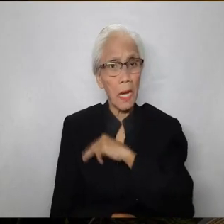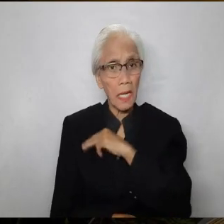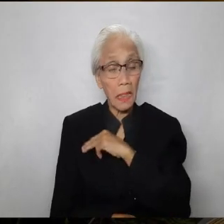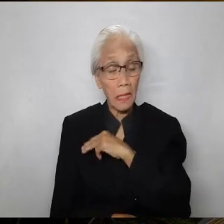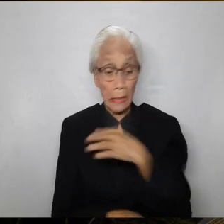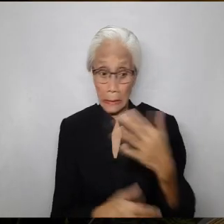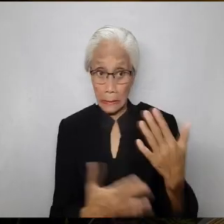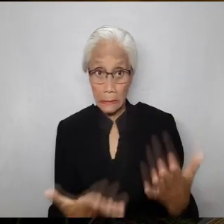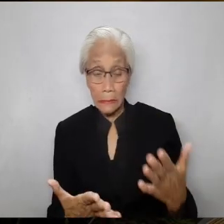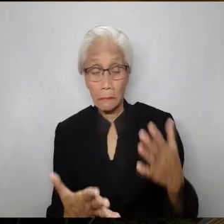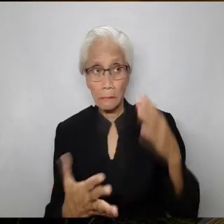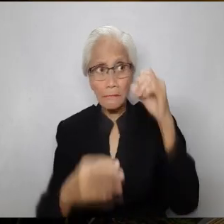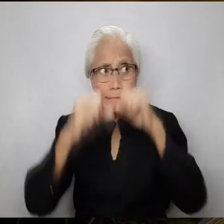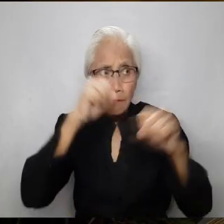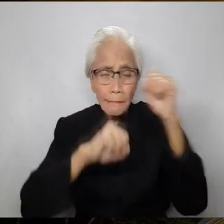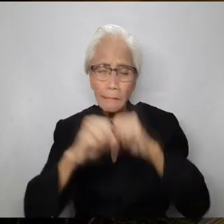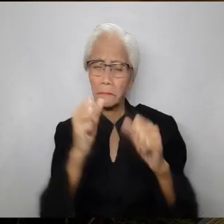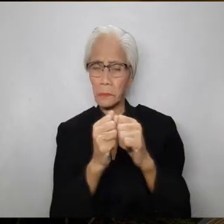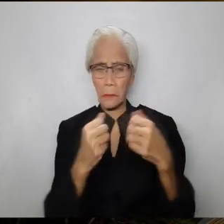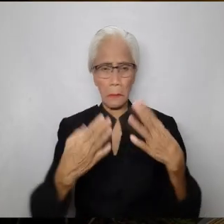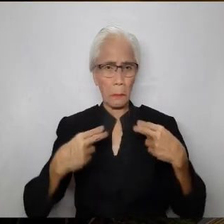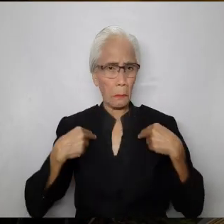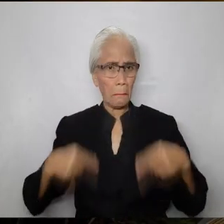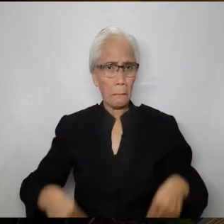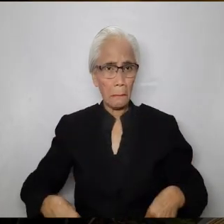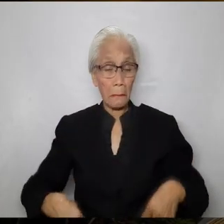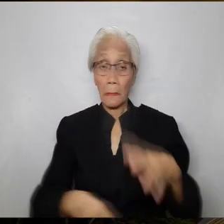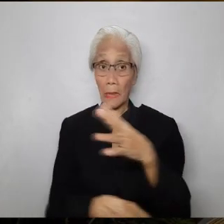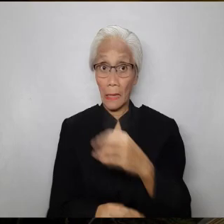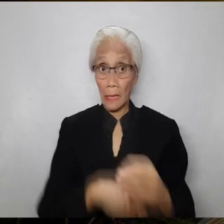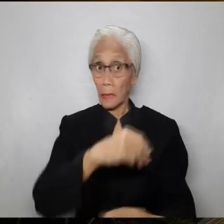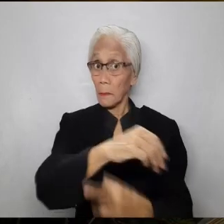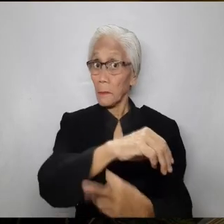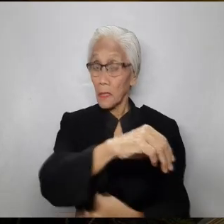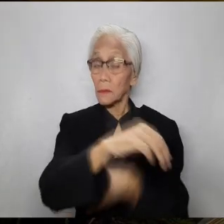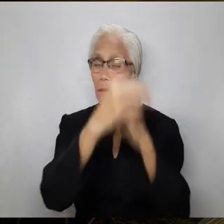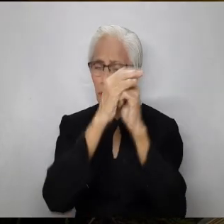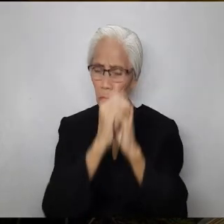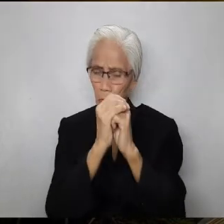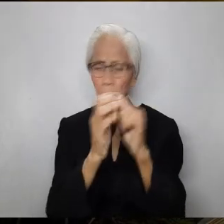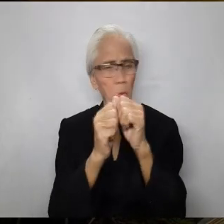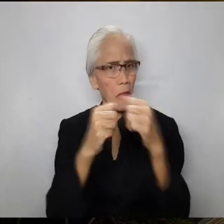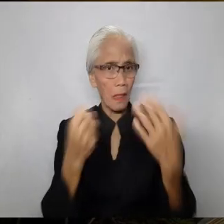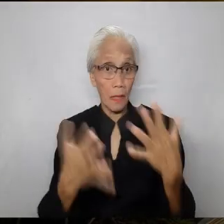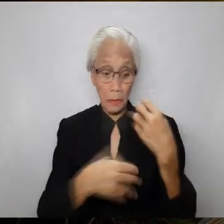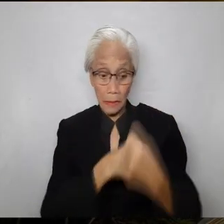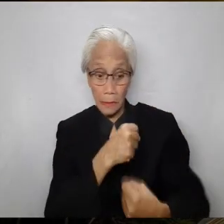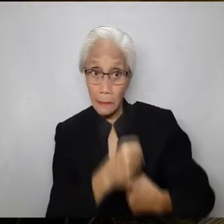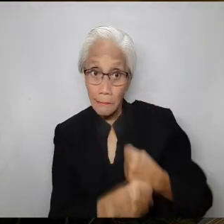without morality, the bridge of science without humanity, and the bridge of